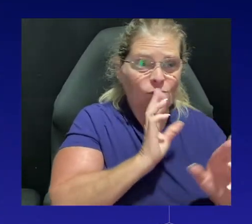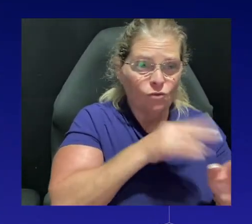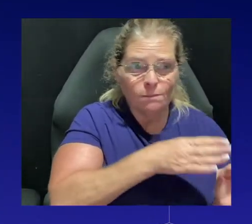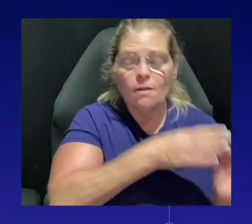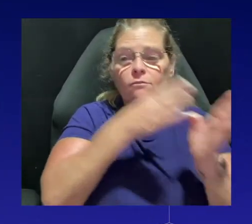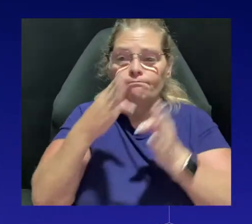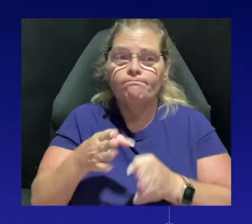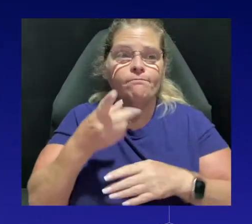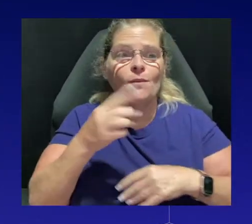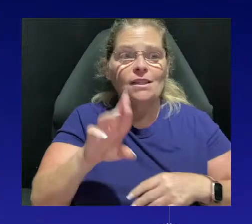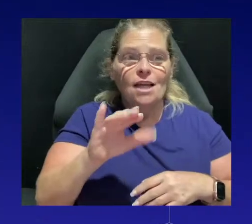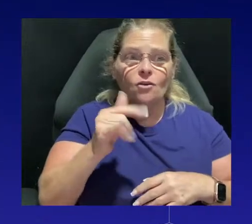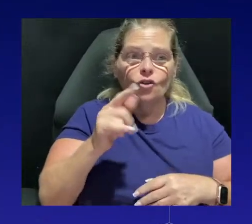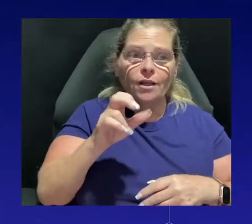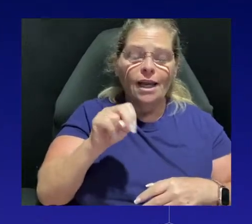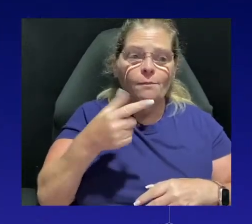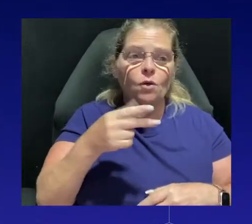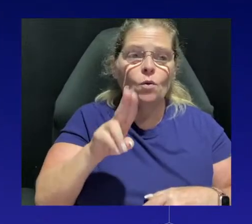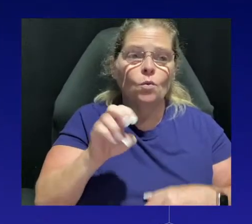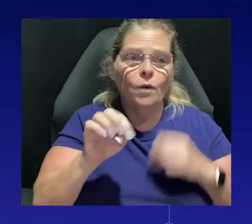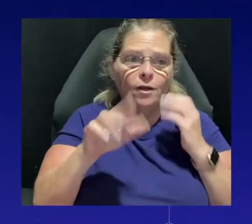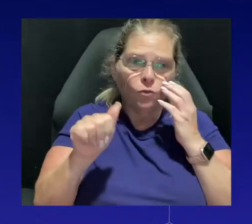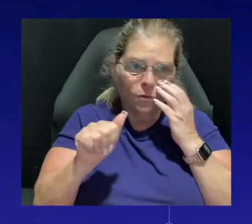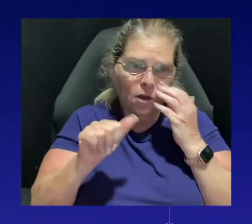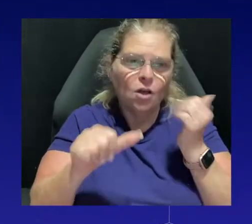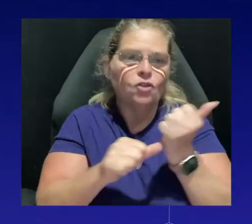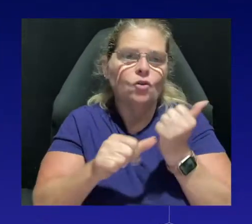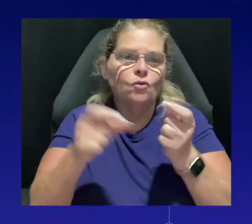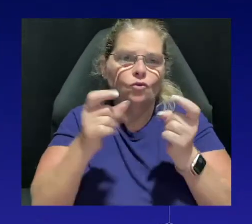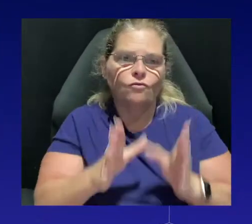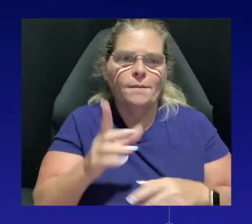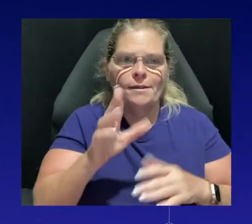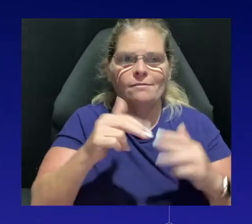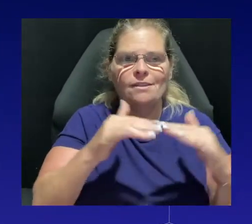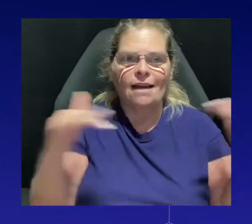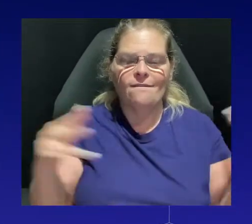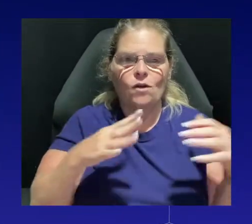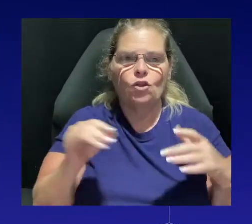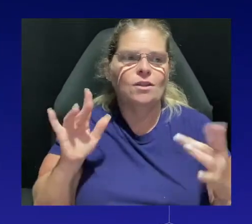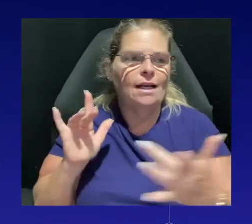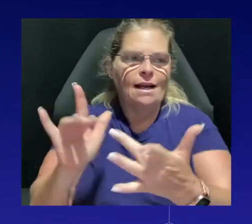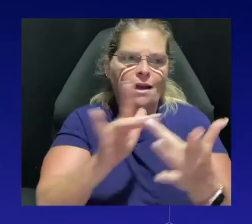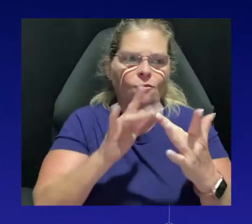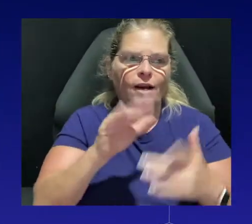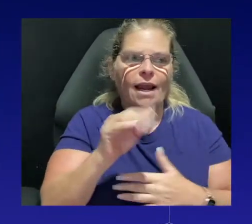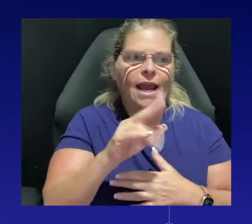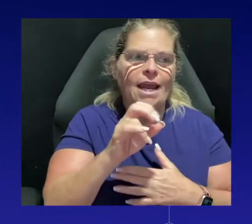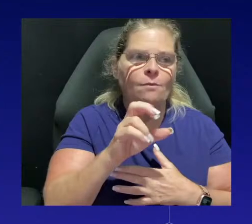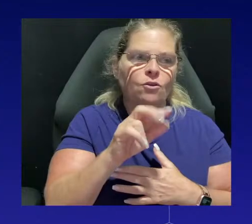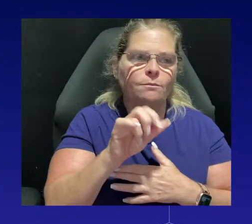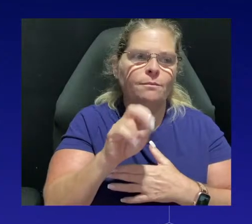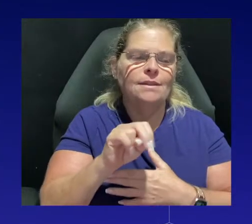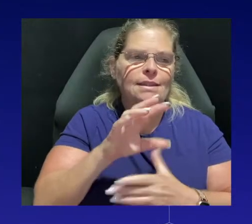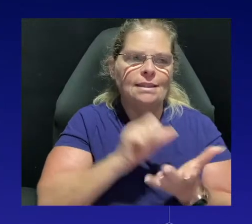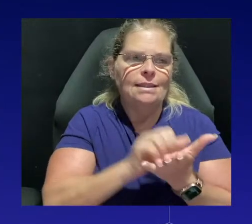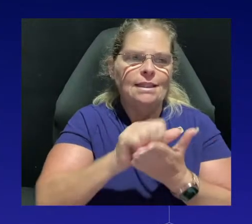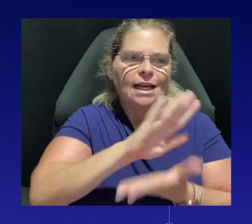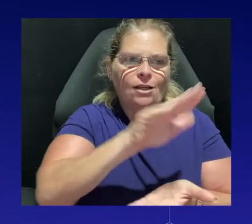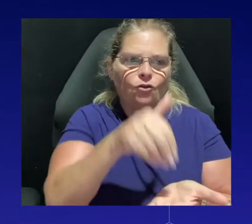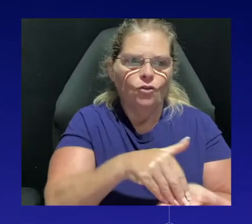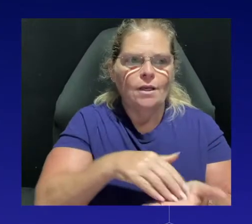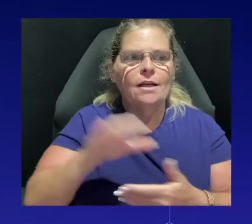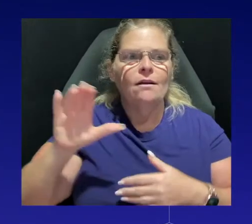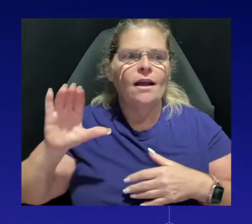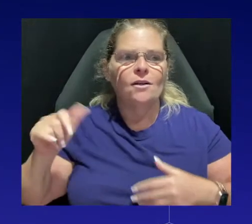Director of Diversity and Outreach at the Abramson Cancer Center, University of Pennsylvania, and Dr. Alicio Perez Stable, Director of the